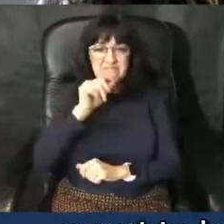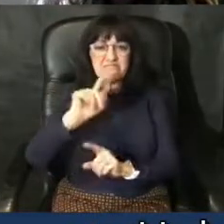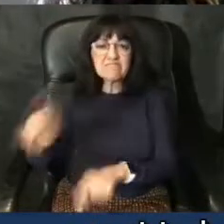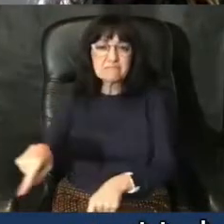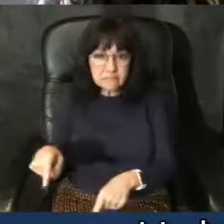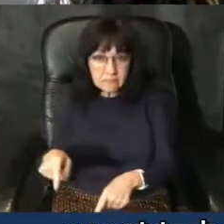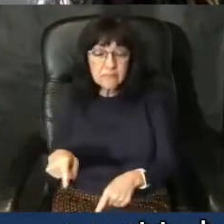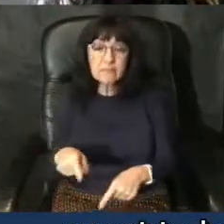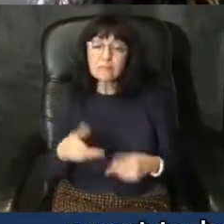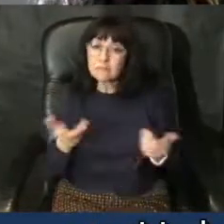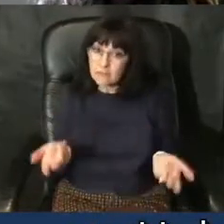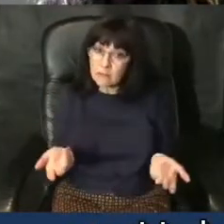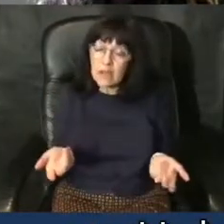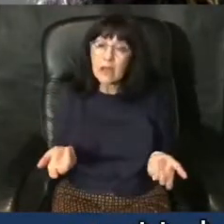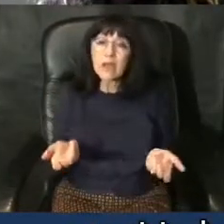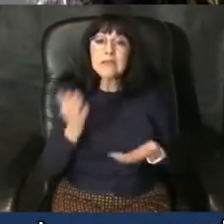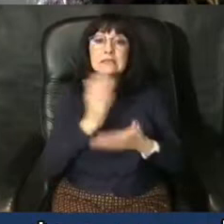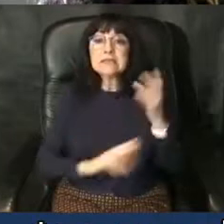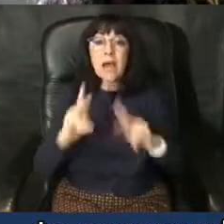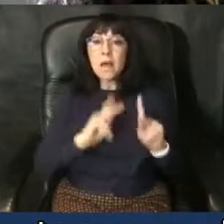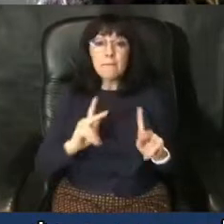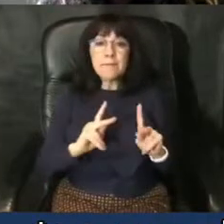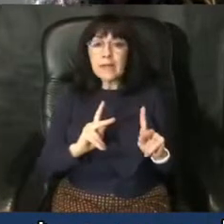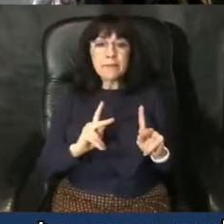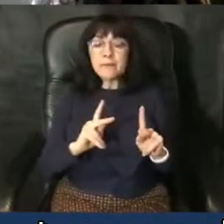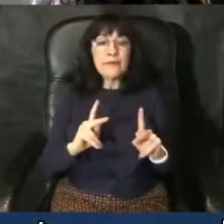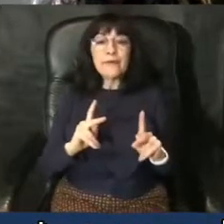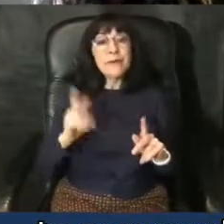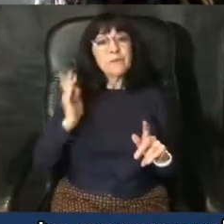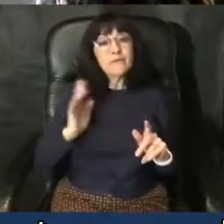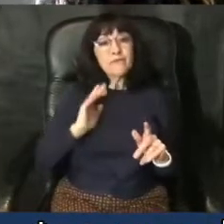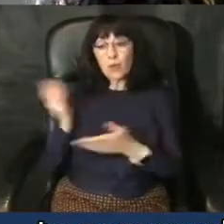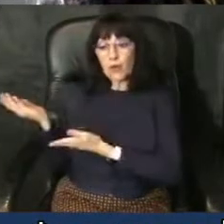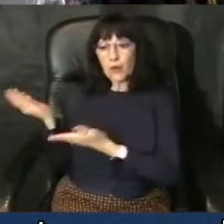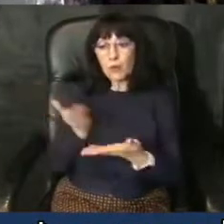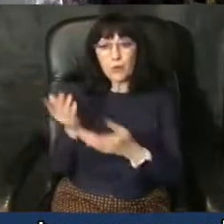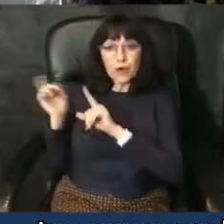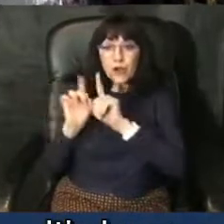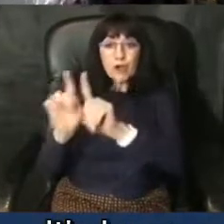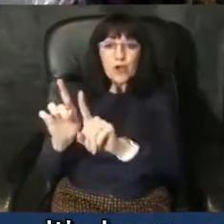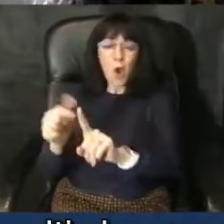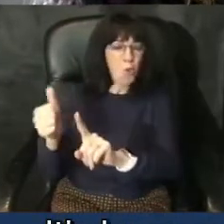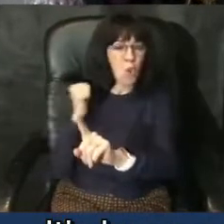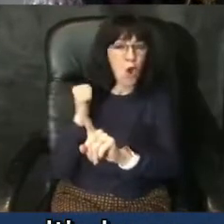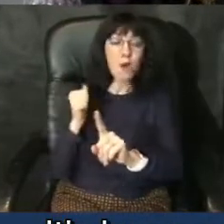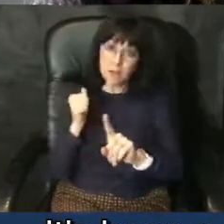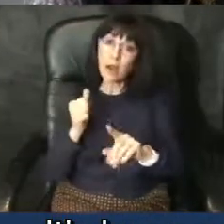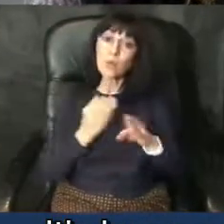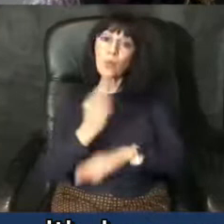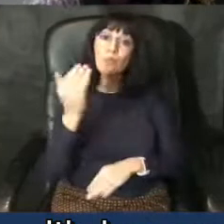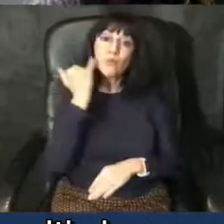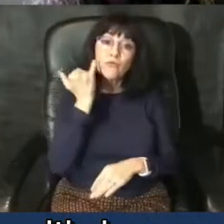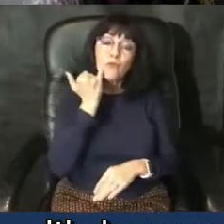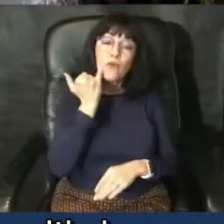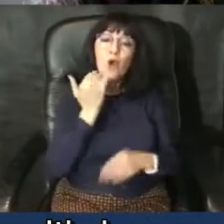loved one who is you're struggling to communicate something with. So they're actually finding that it's been a great way to be able